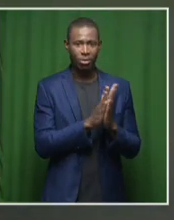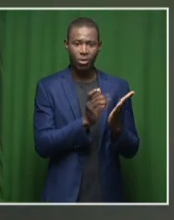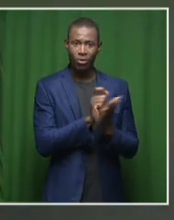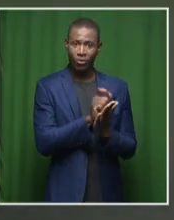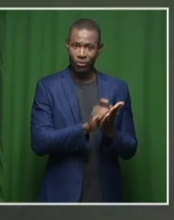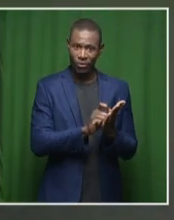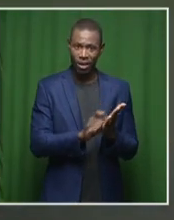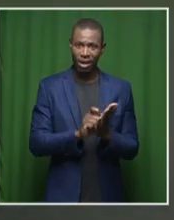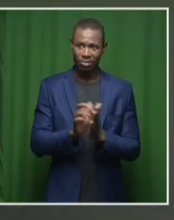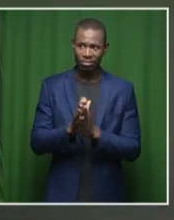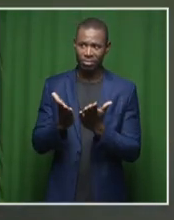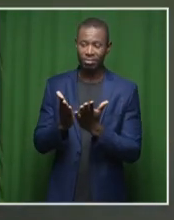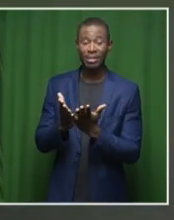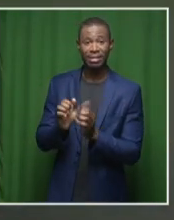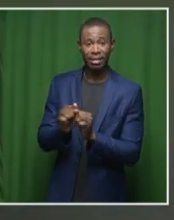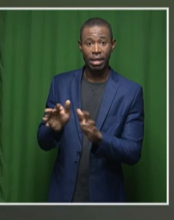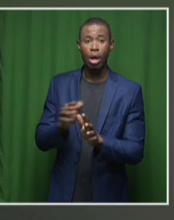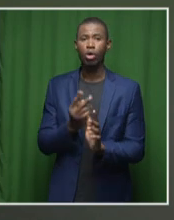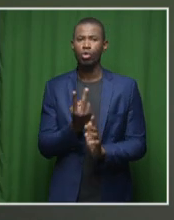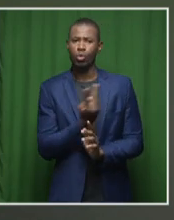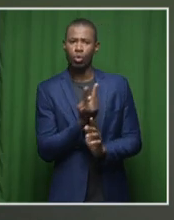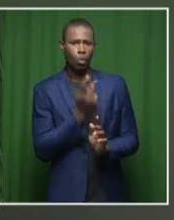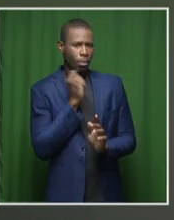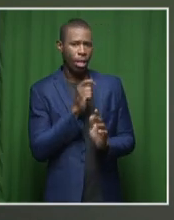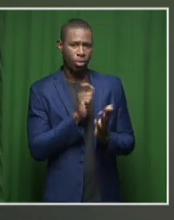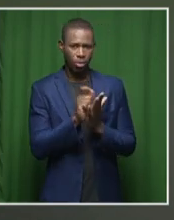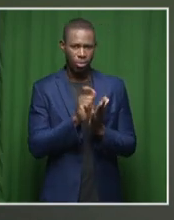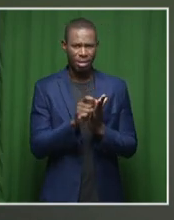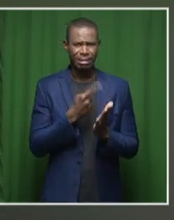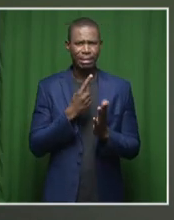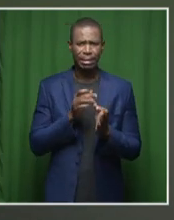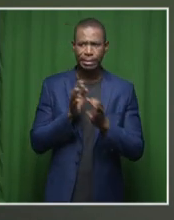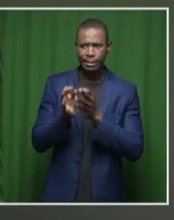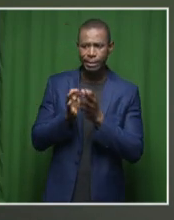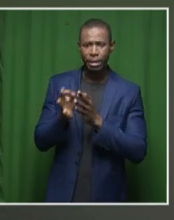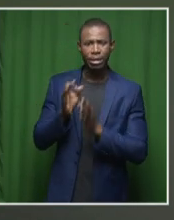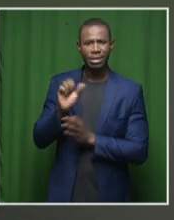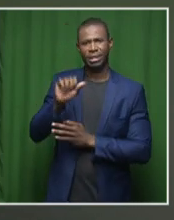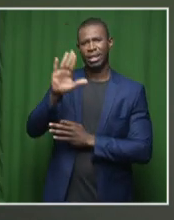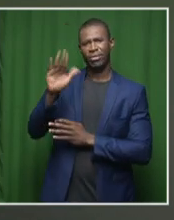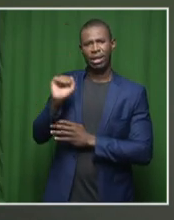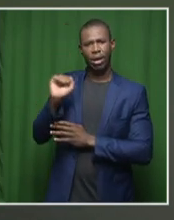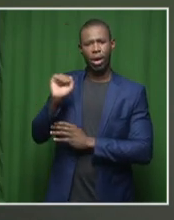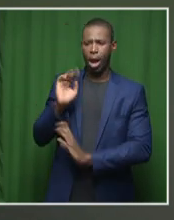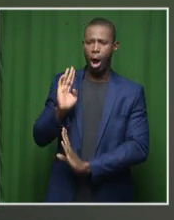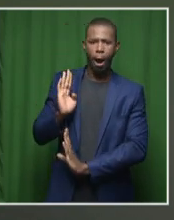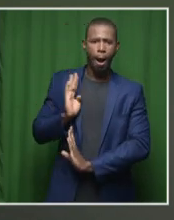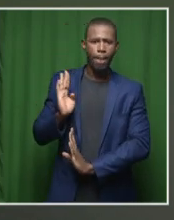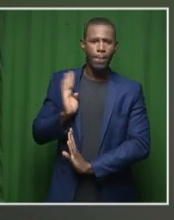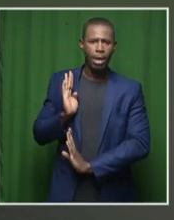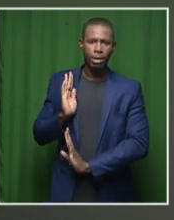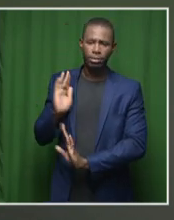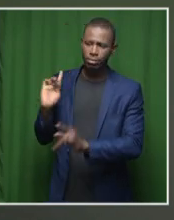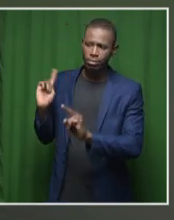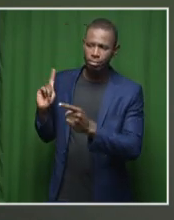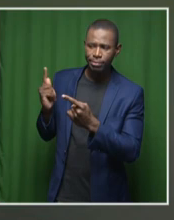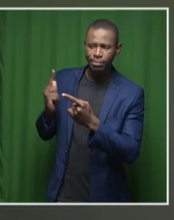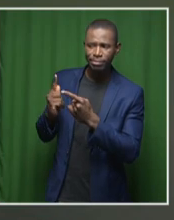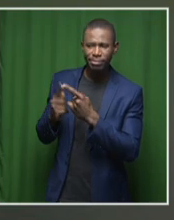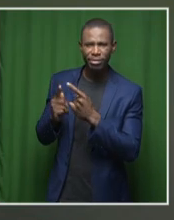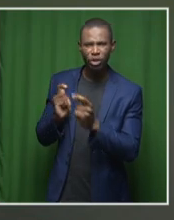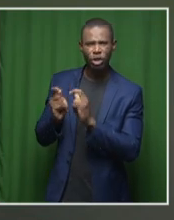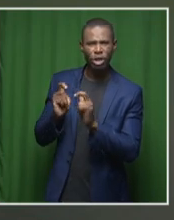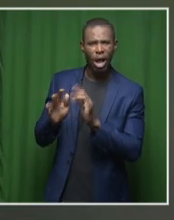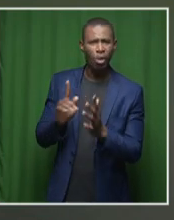Katz. The co-authors investigate the evolution of South Africa's armed forces over a century. They track the evolution of the